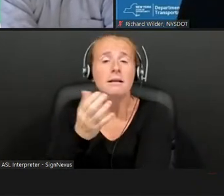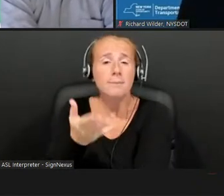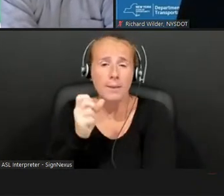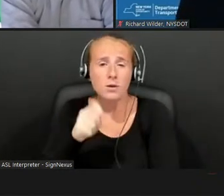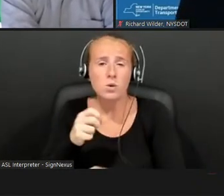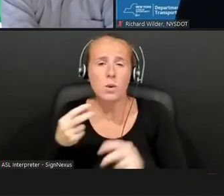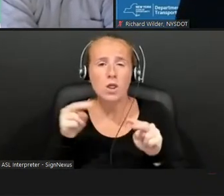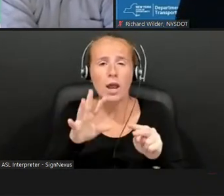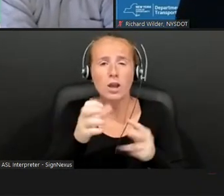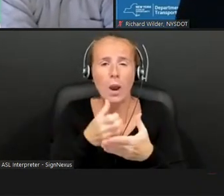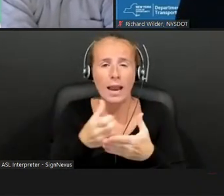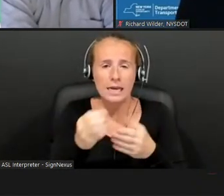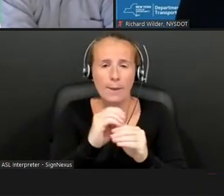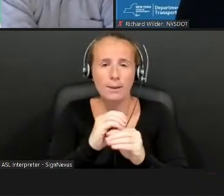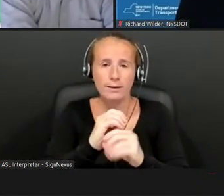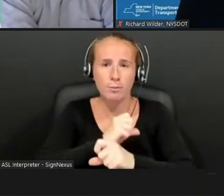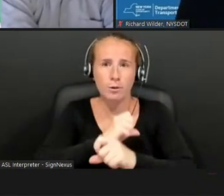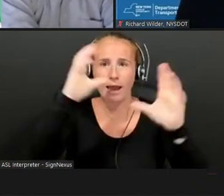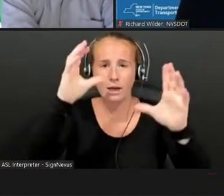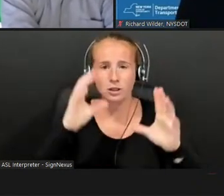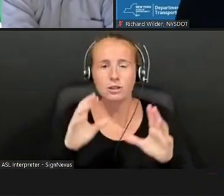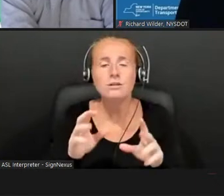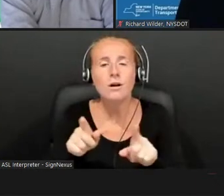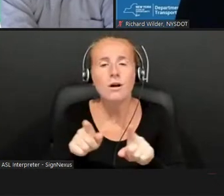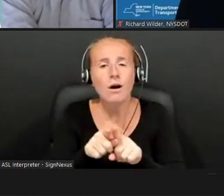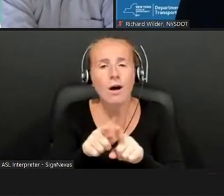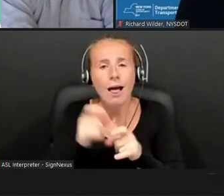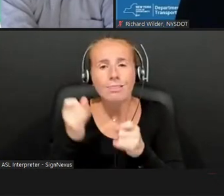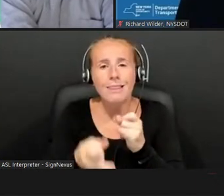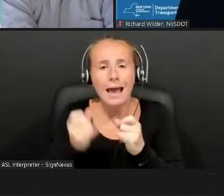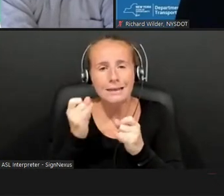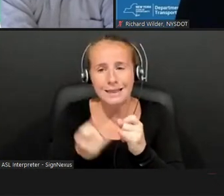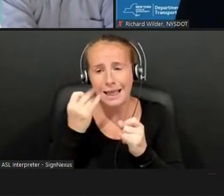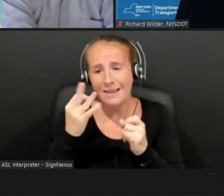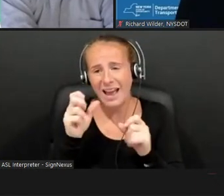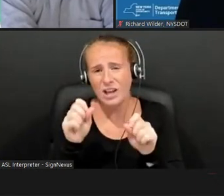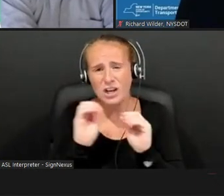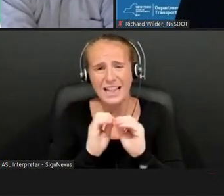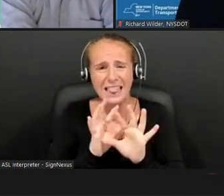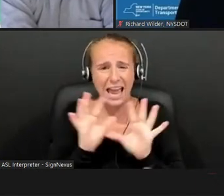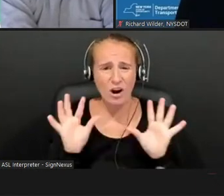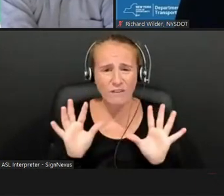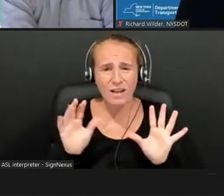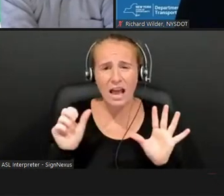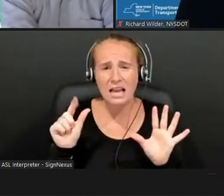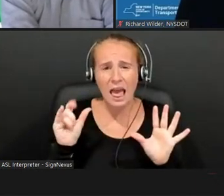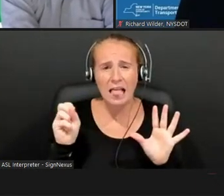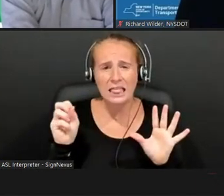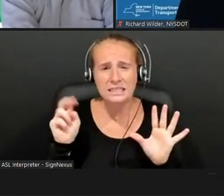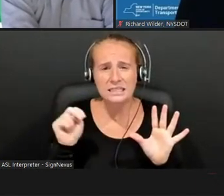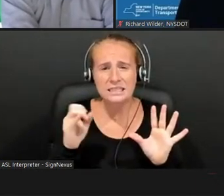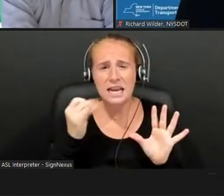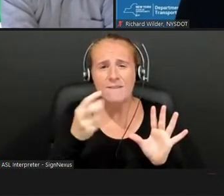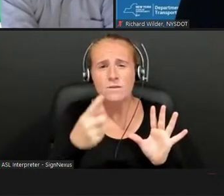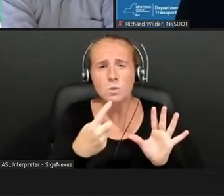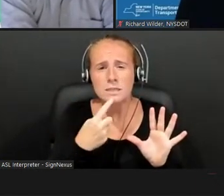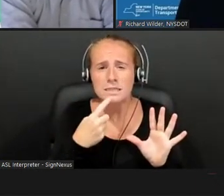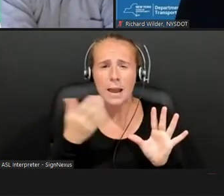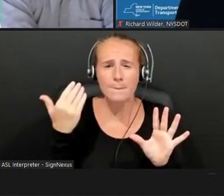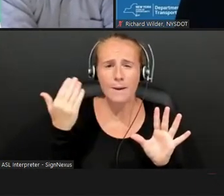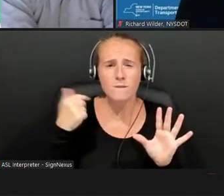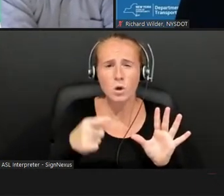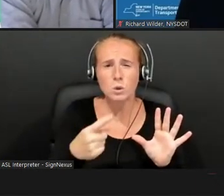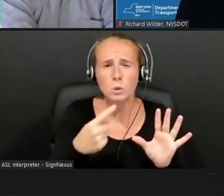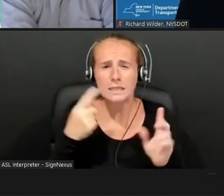economic projections uh and finally uh uh if I could clarify uh Alison uh when you said about uh people